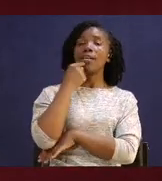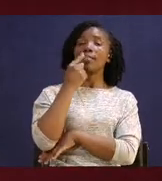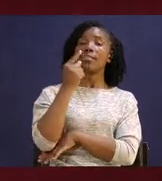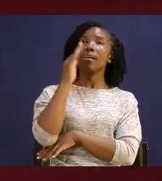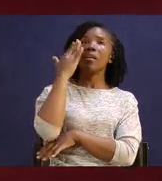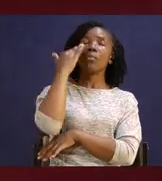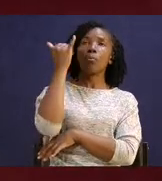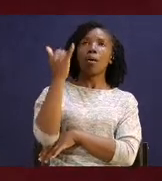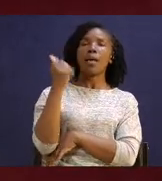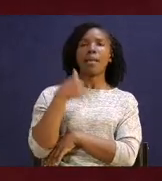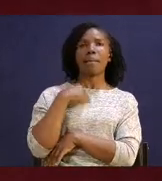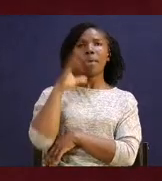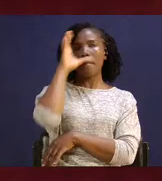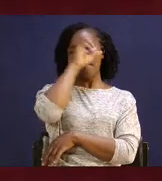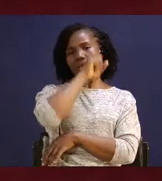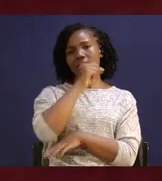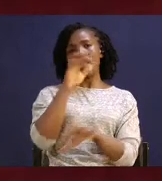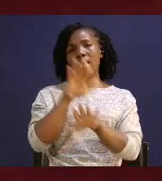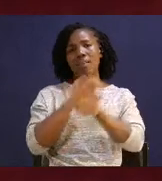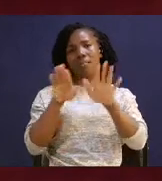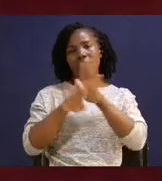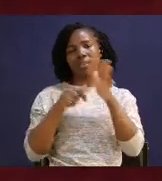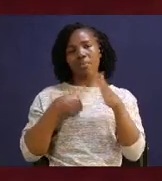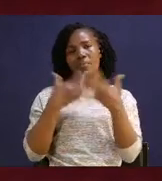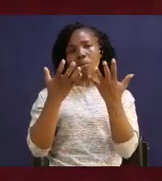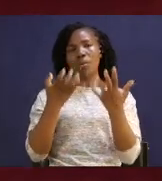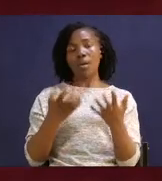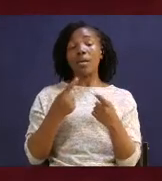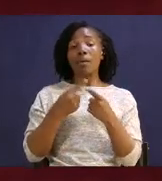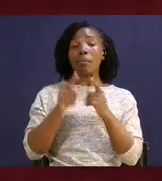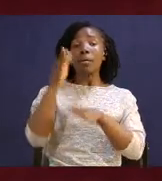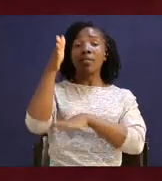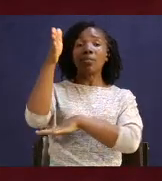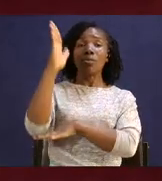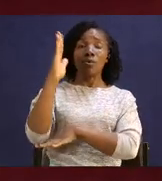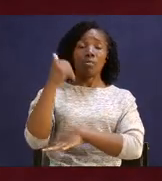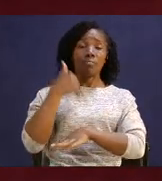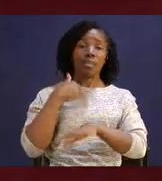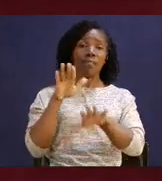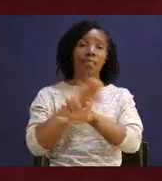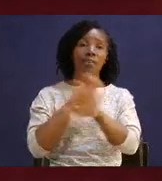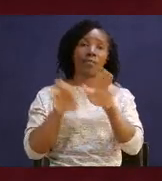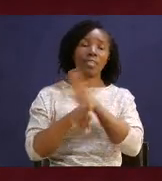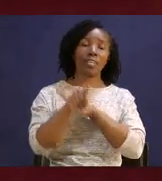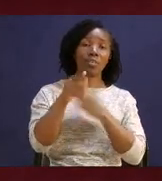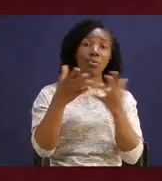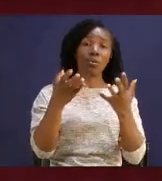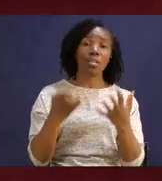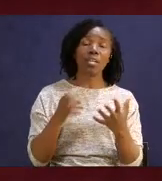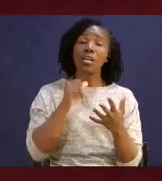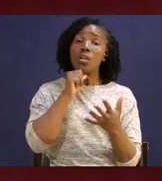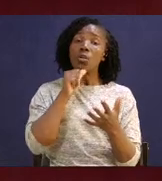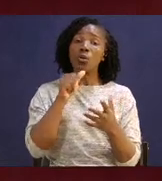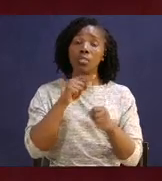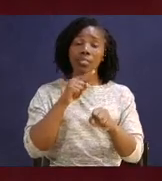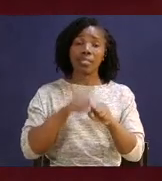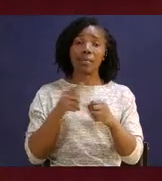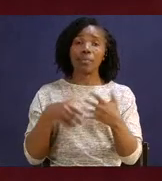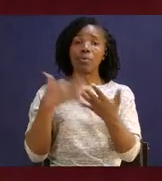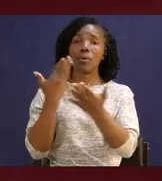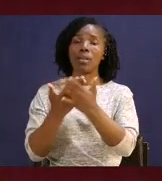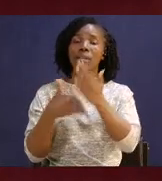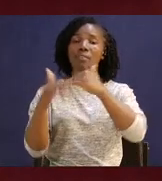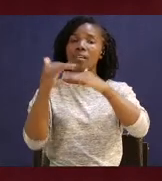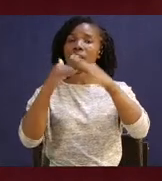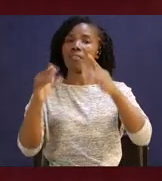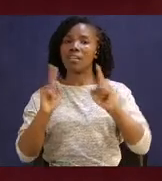don't I have what I need? And yet God has everything that you need. Not when you get to heaven,